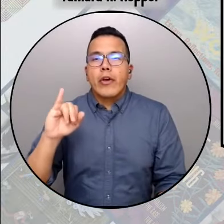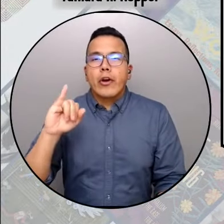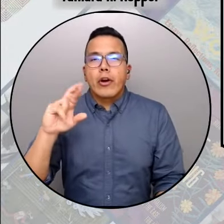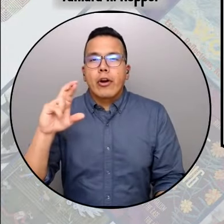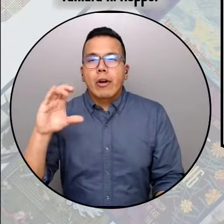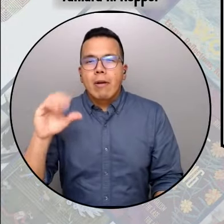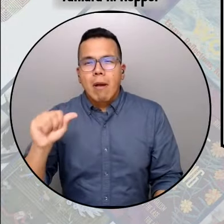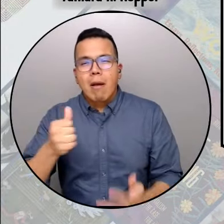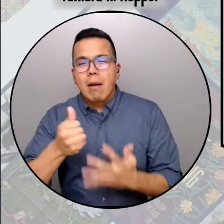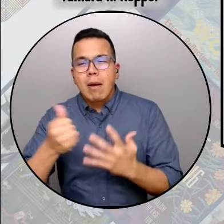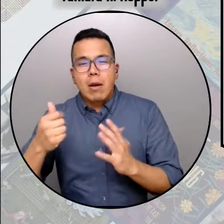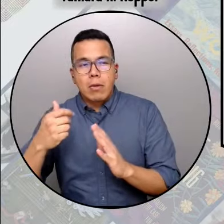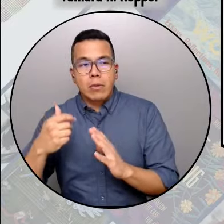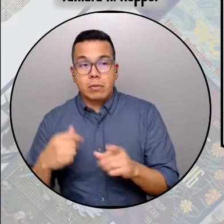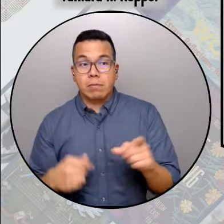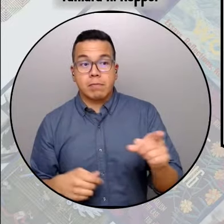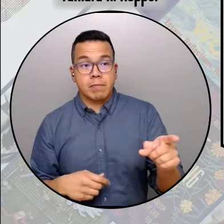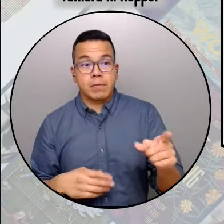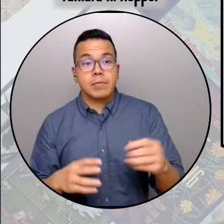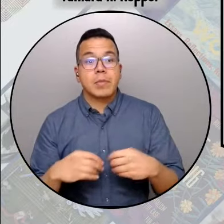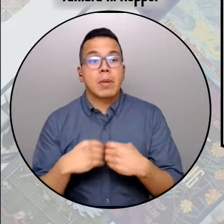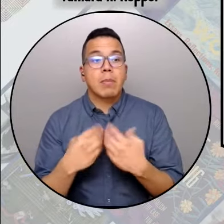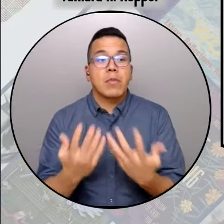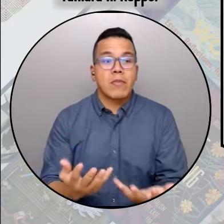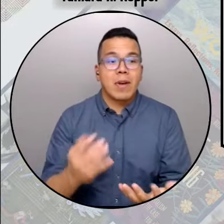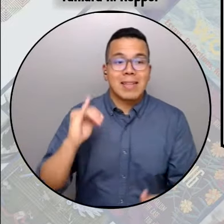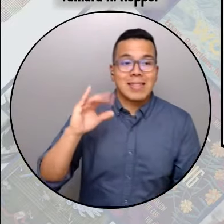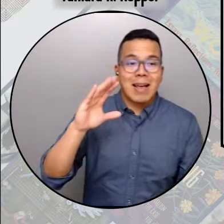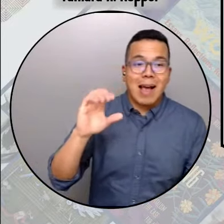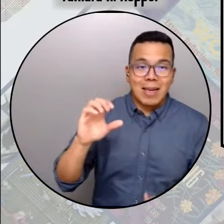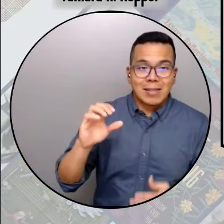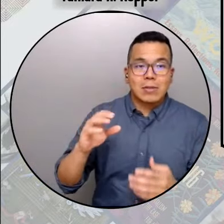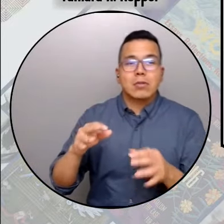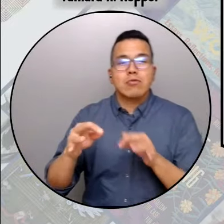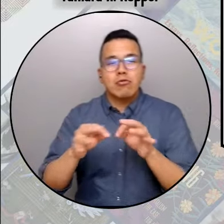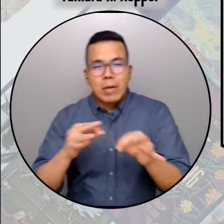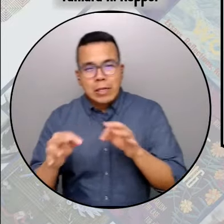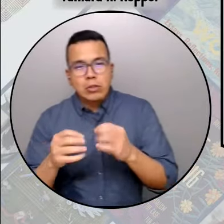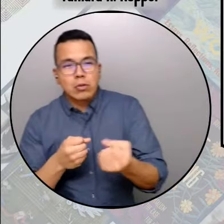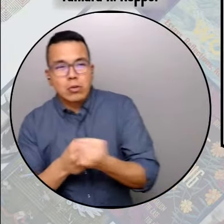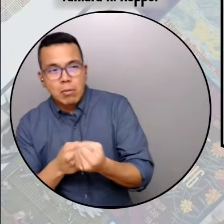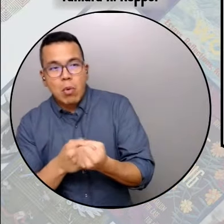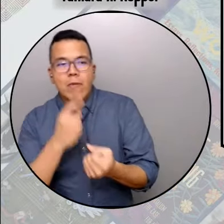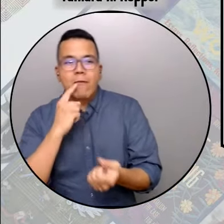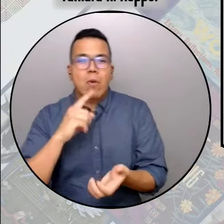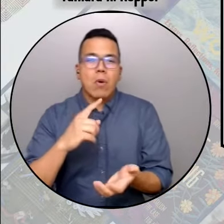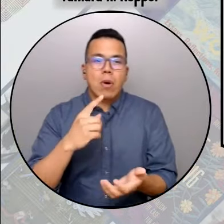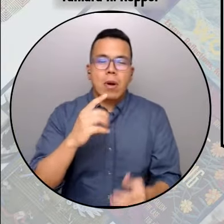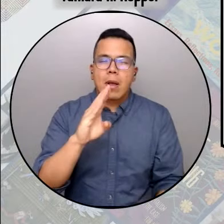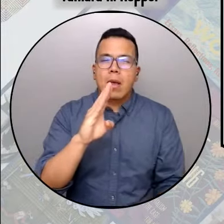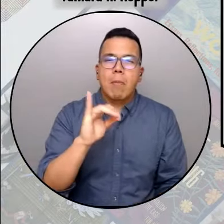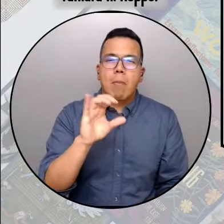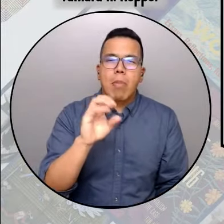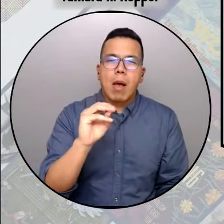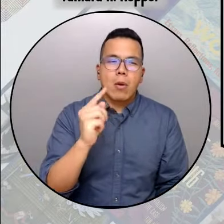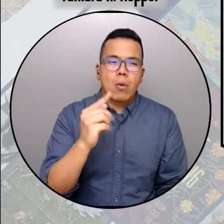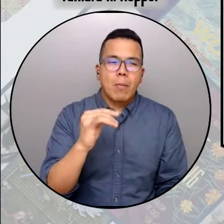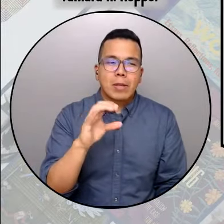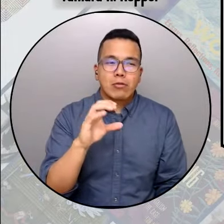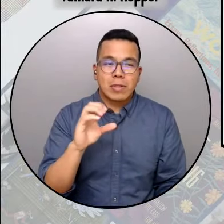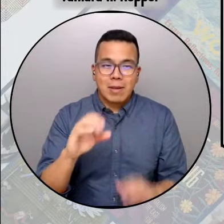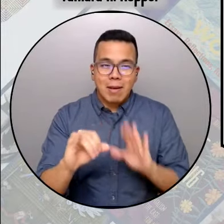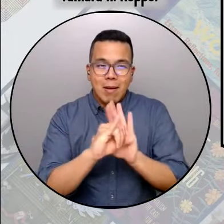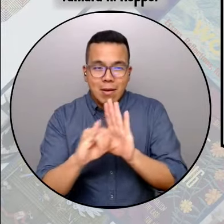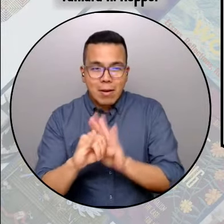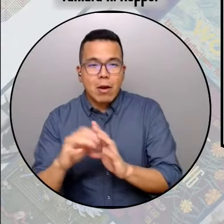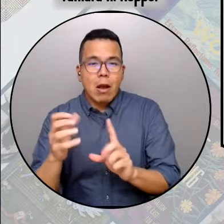wide direction support in the biometric and biographic identification, arrest, and removal of priority non-citizens who are incarcerated within federal,